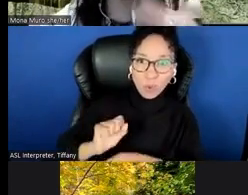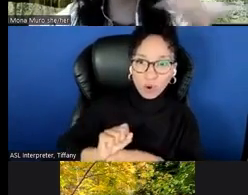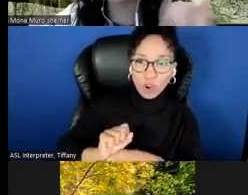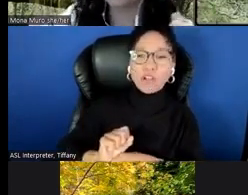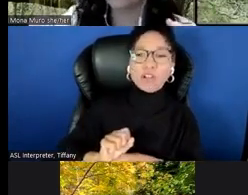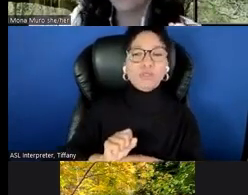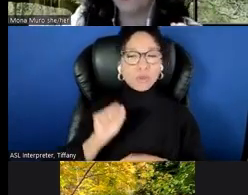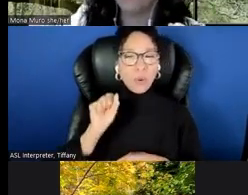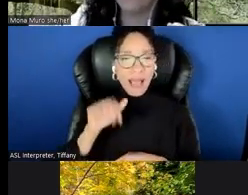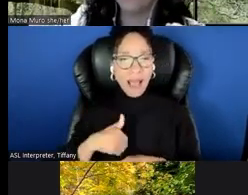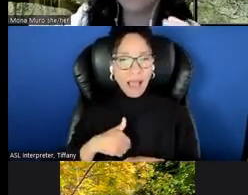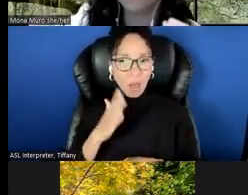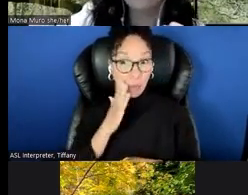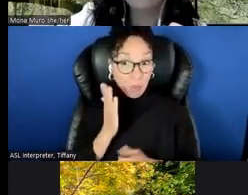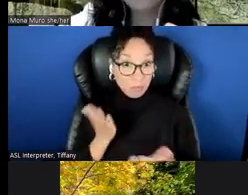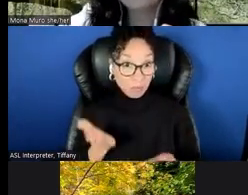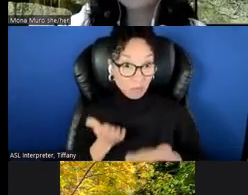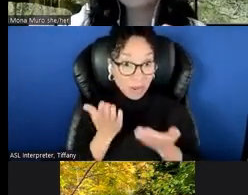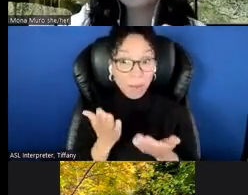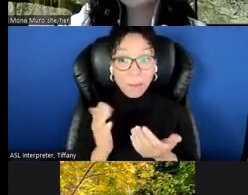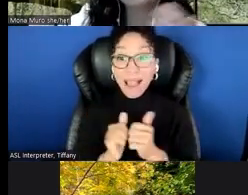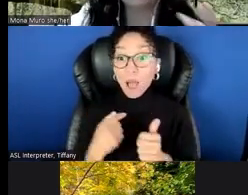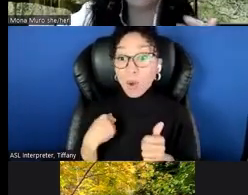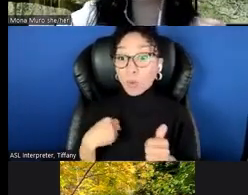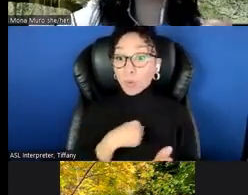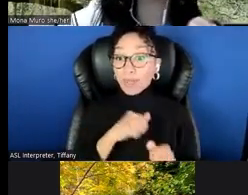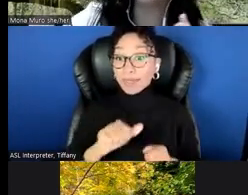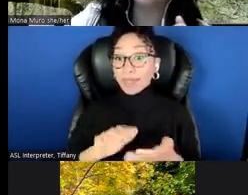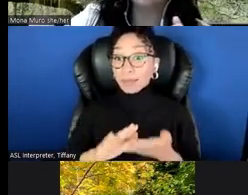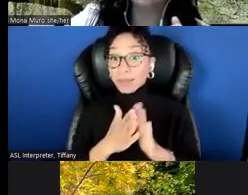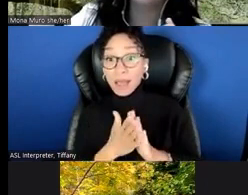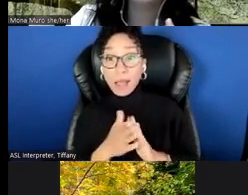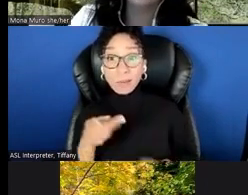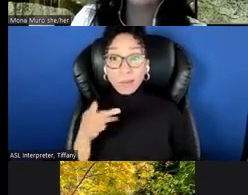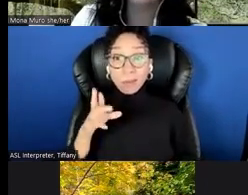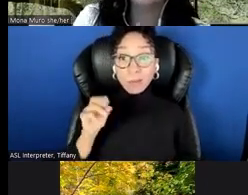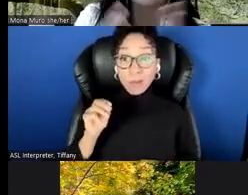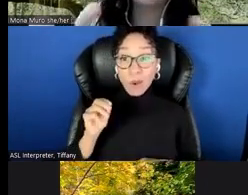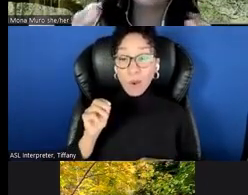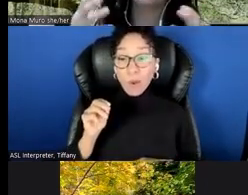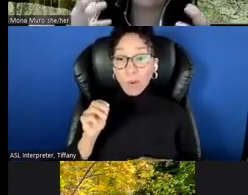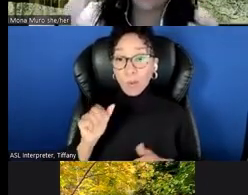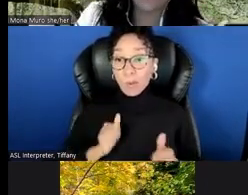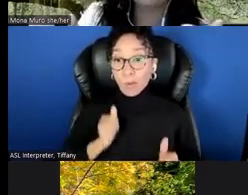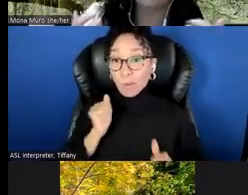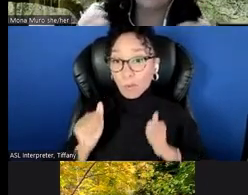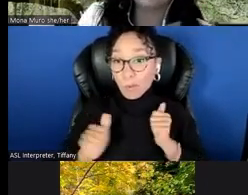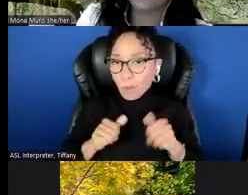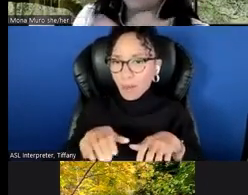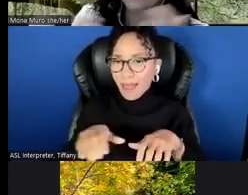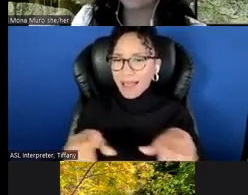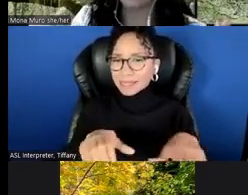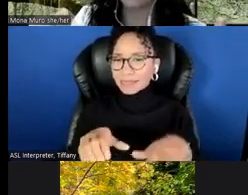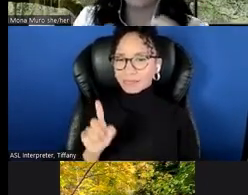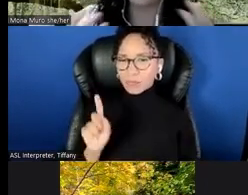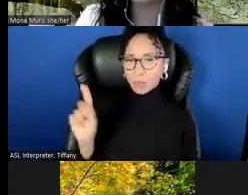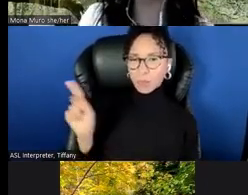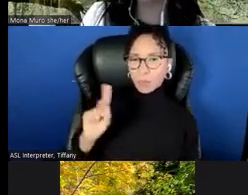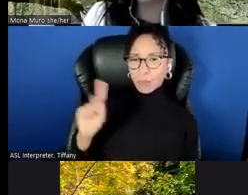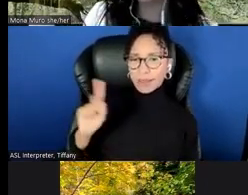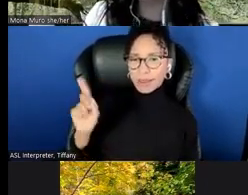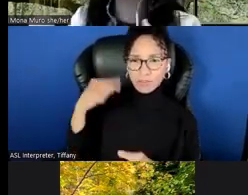on proactive agency in our work. Where is our opportunity to look at this proactive anti-oppression